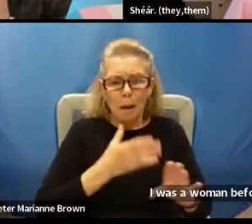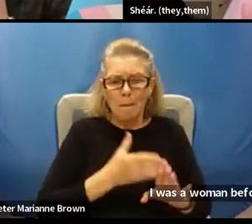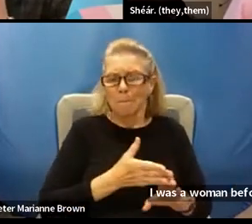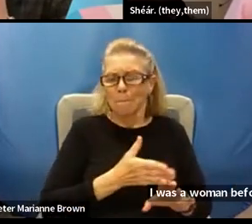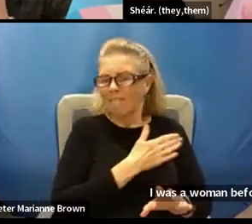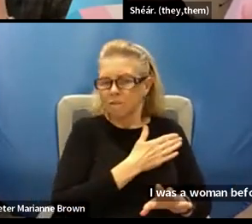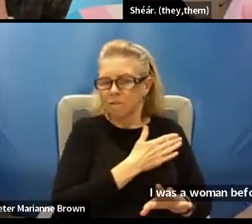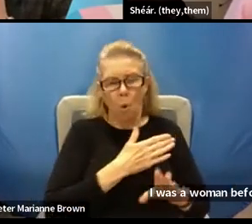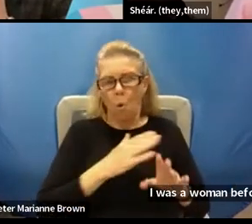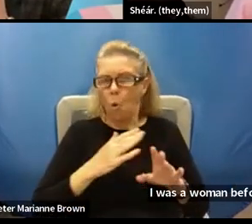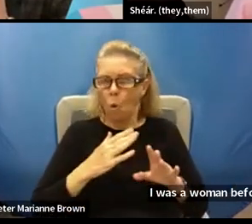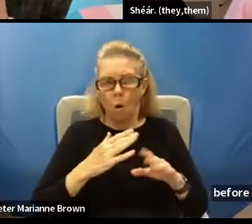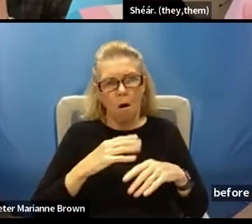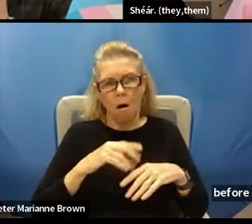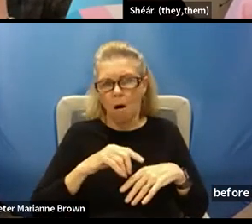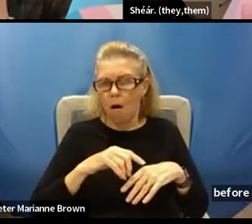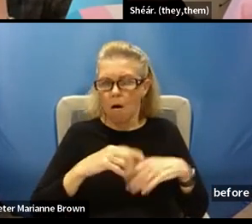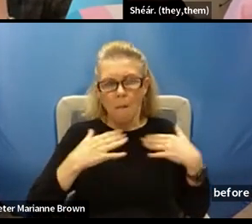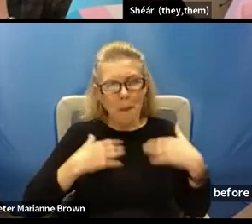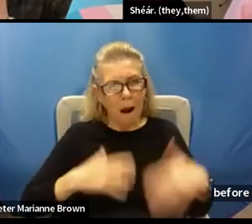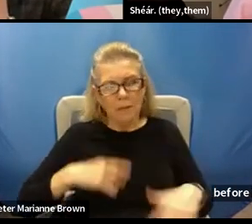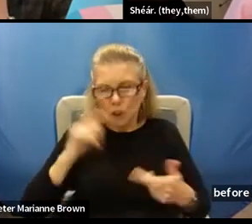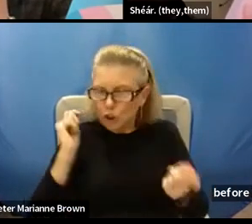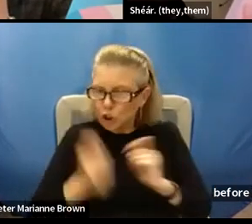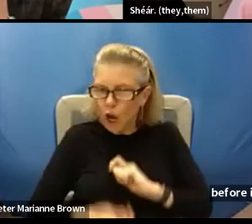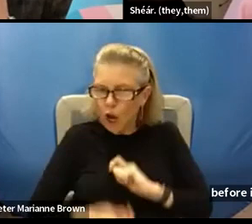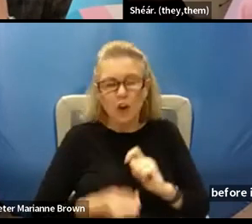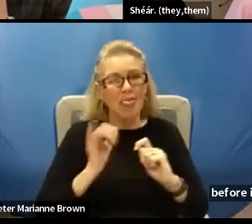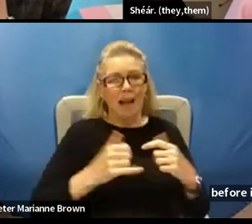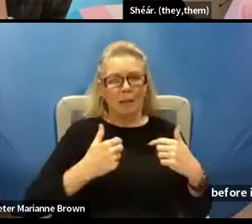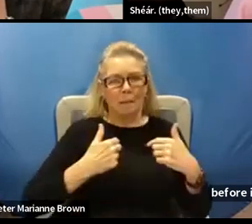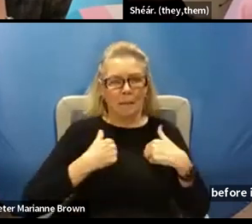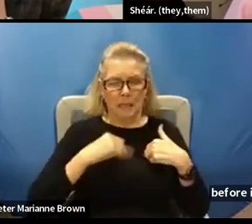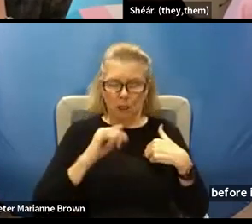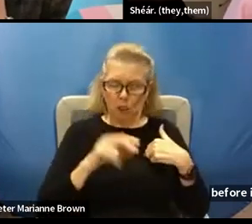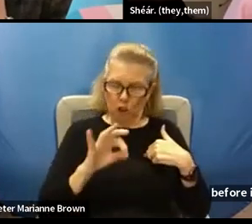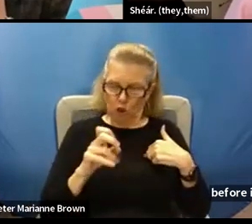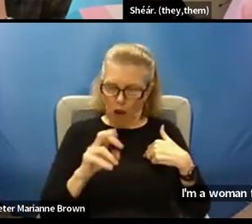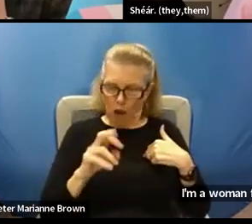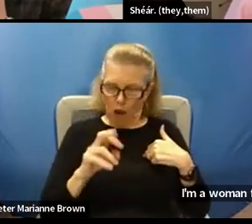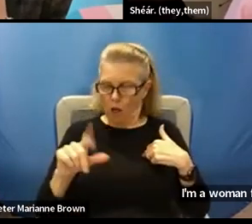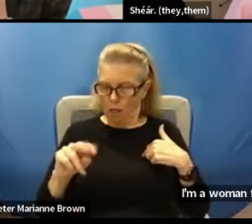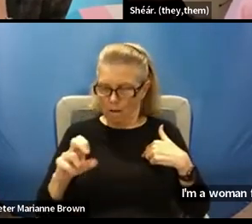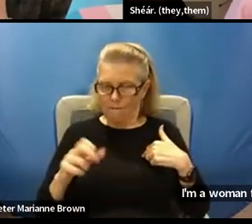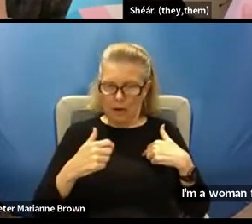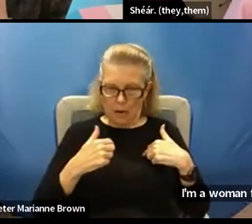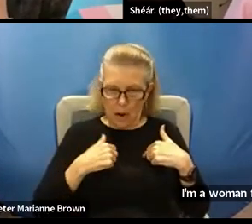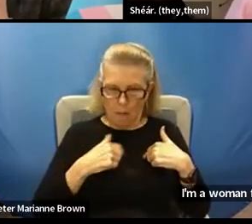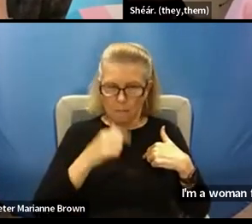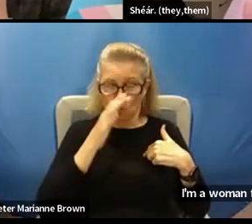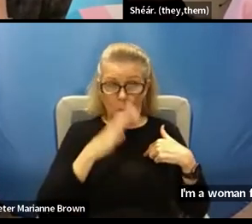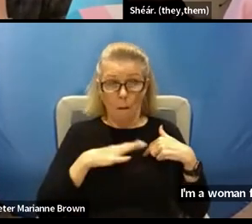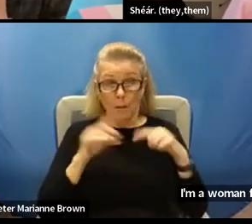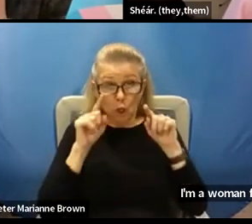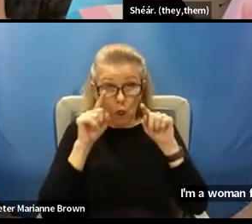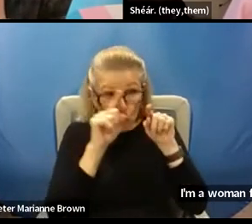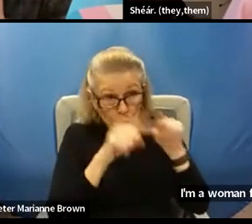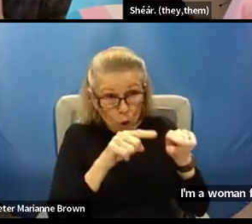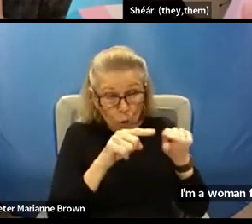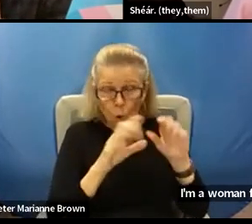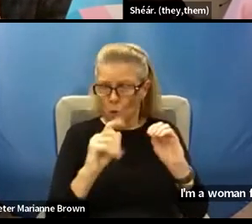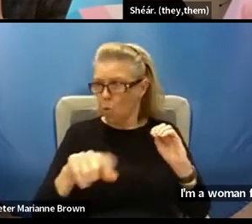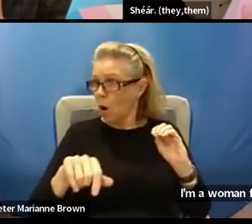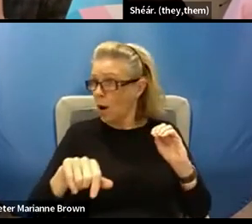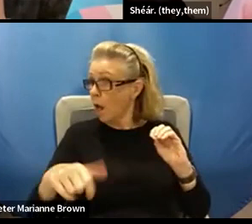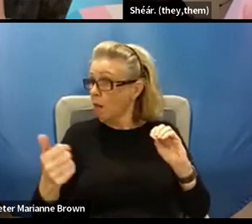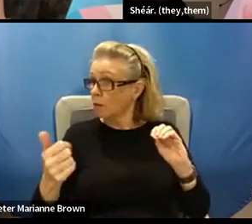a woman phenomenally. That's me, Jennifer Love. I'm a woman, okay? And you and no one else is ever going to make